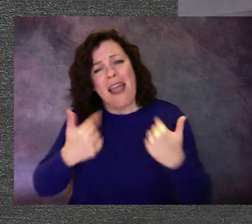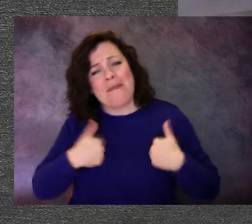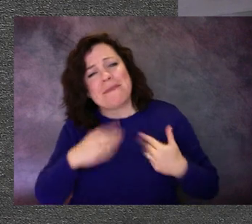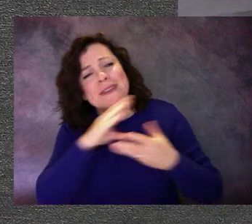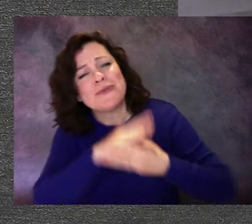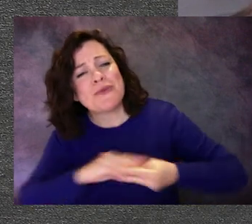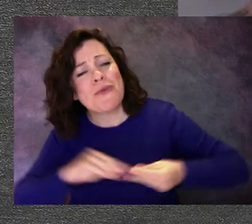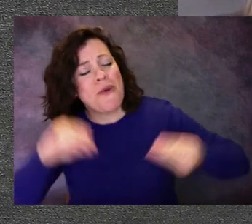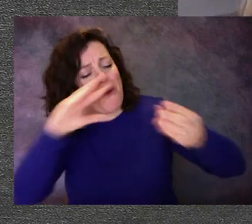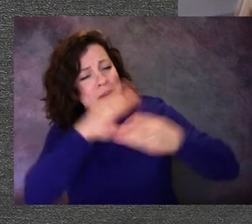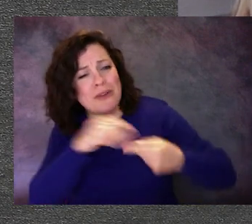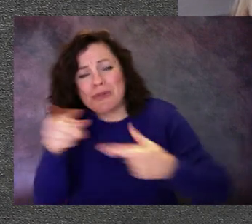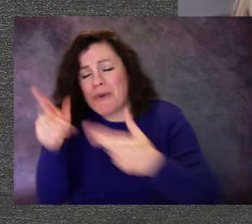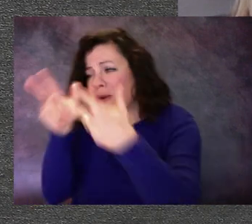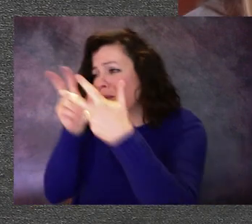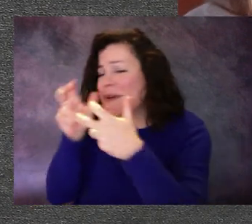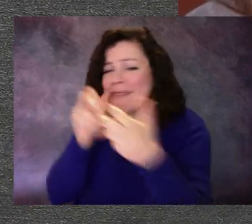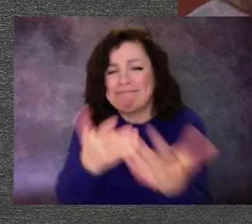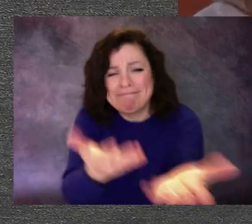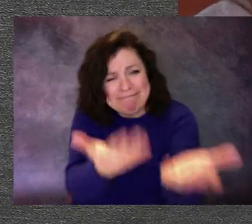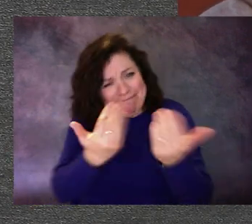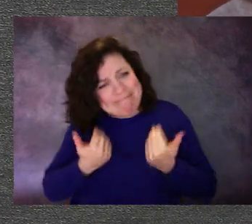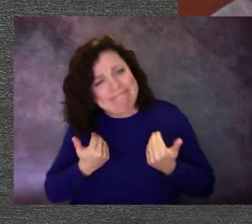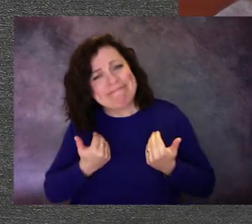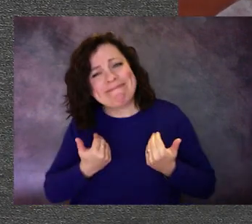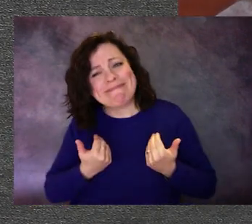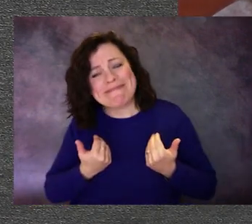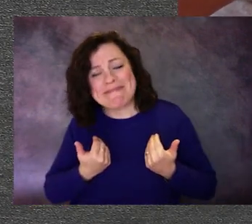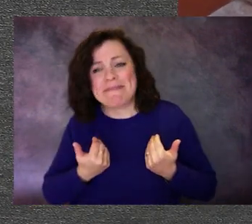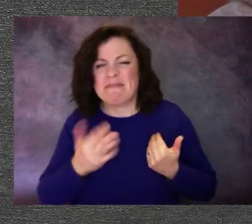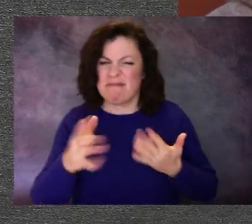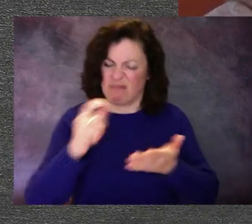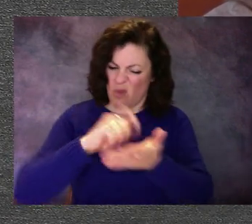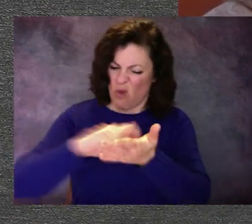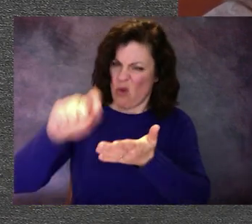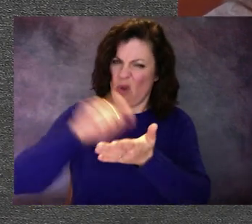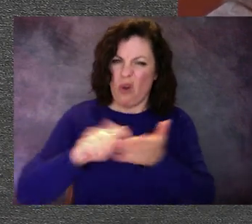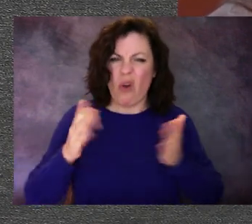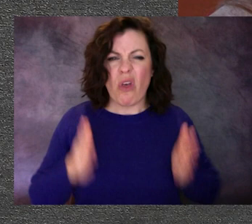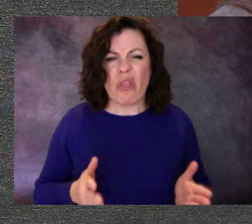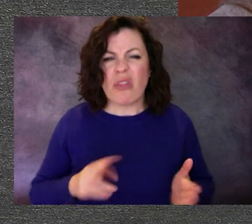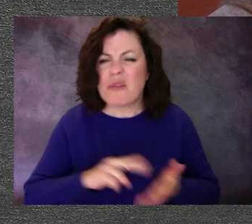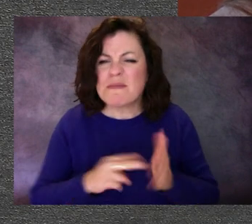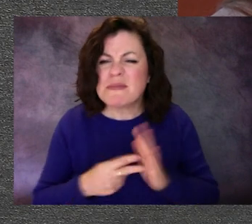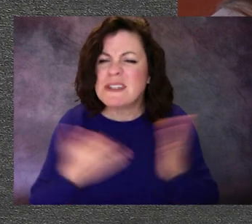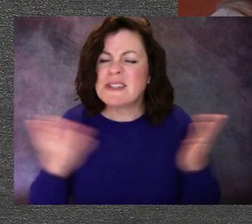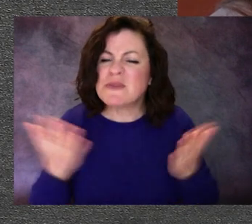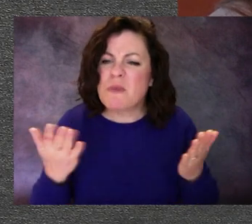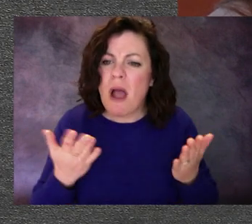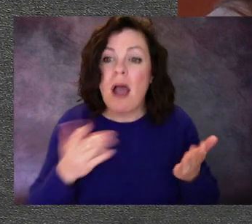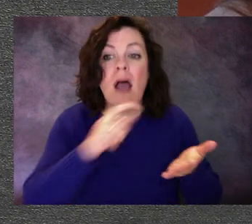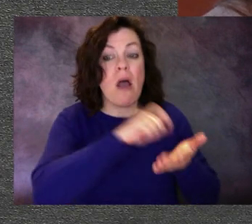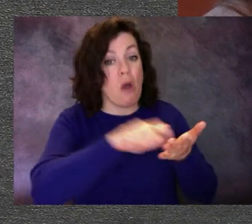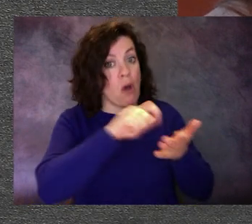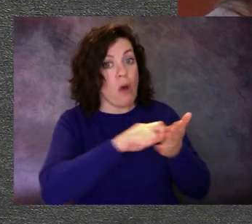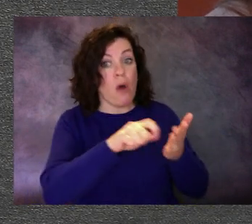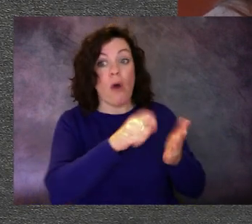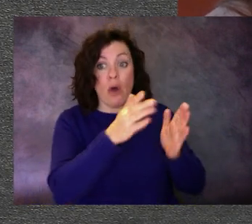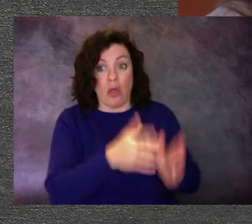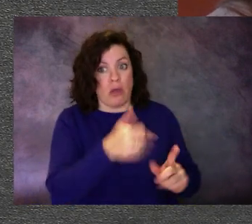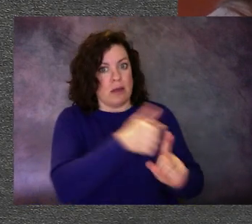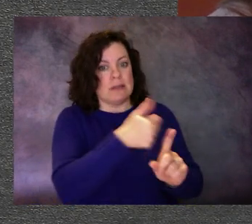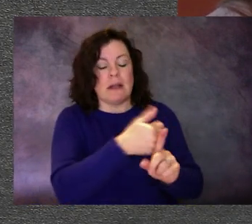in, come in. So what is an author? An author is somebody who has the gift